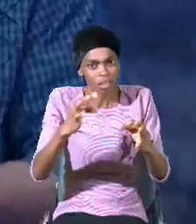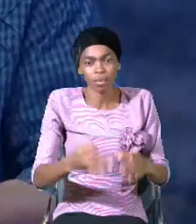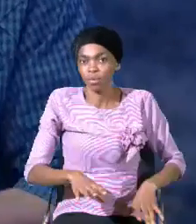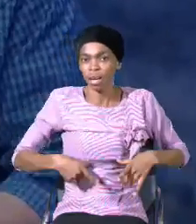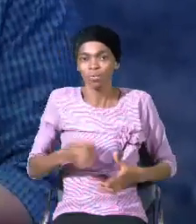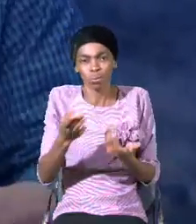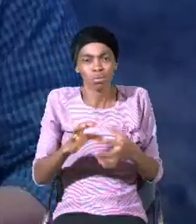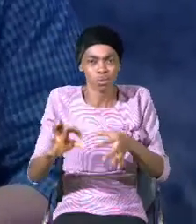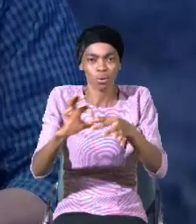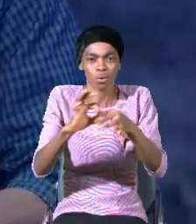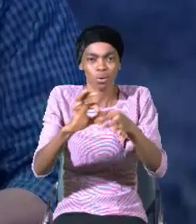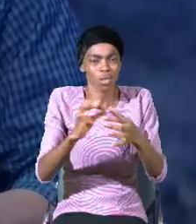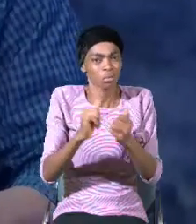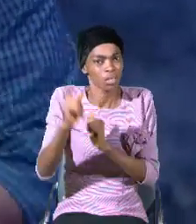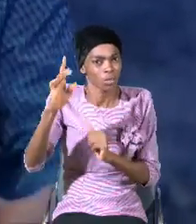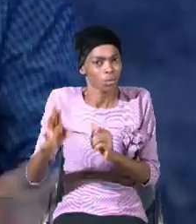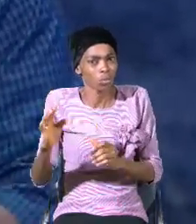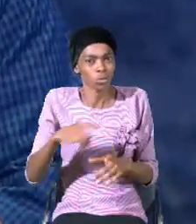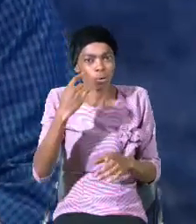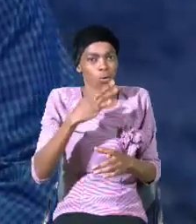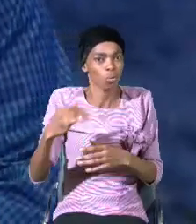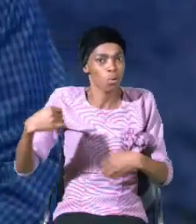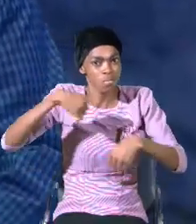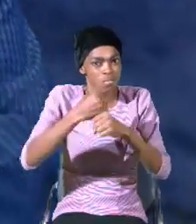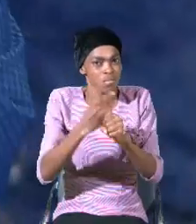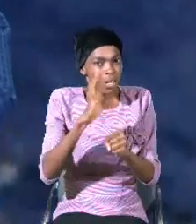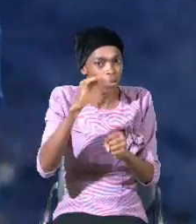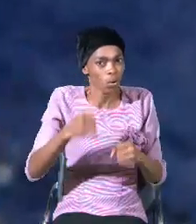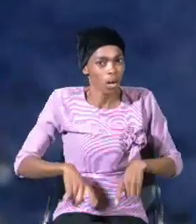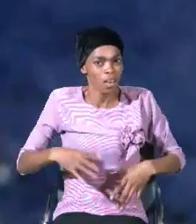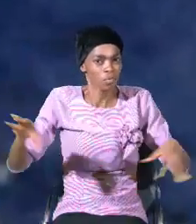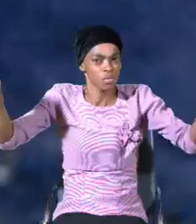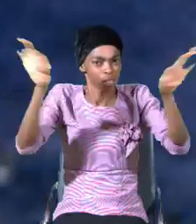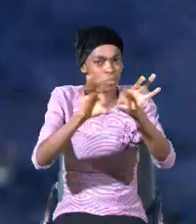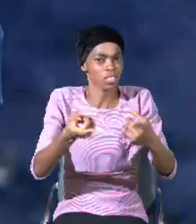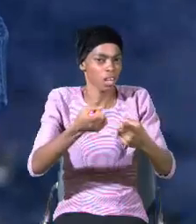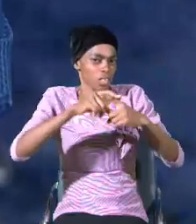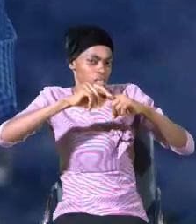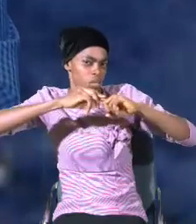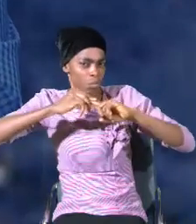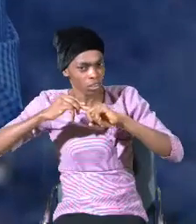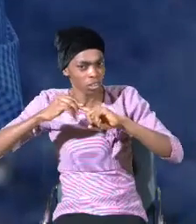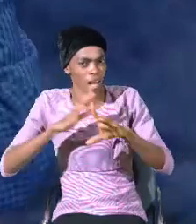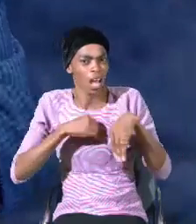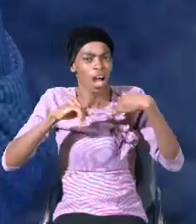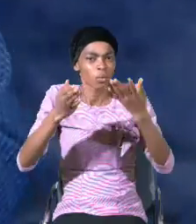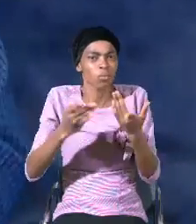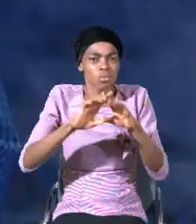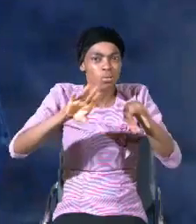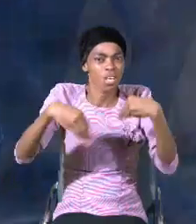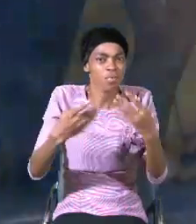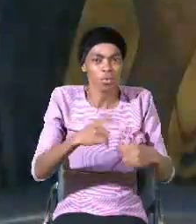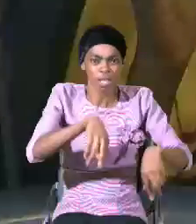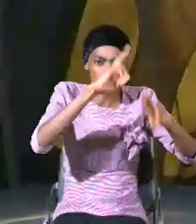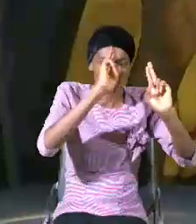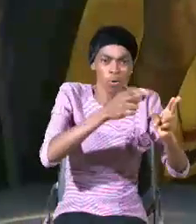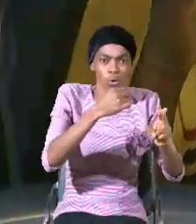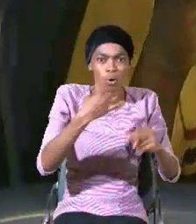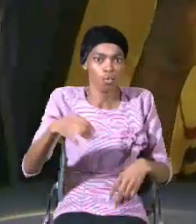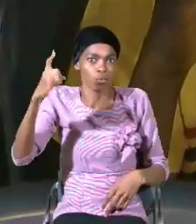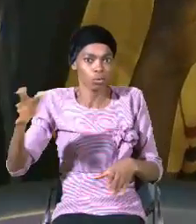will make your life spectacular and your life different and bring the blessing and the honor of God upon your